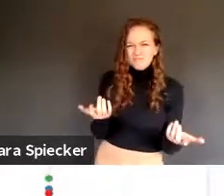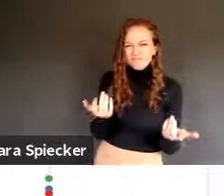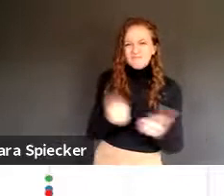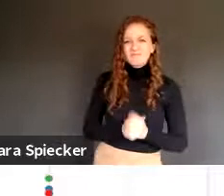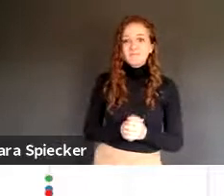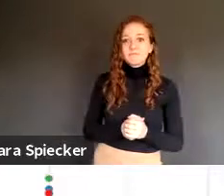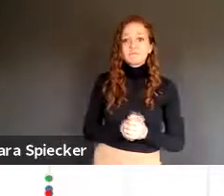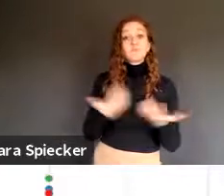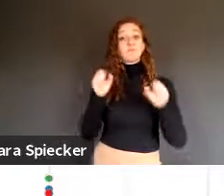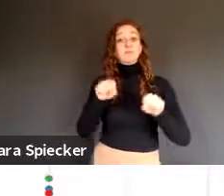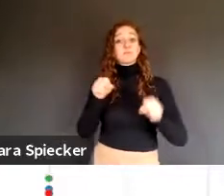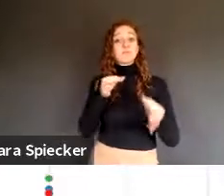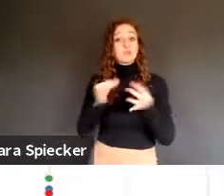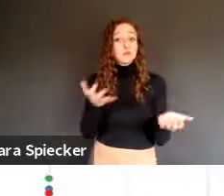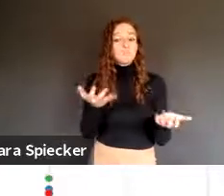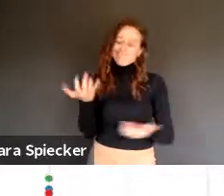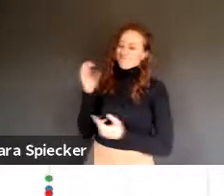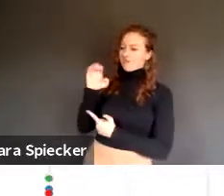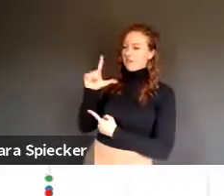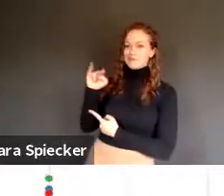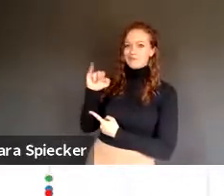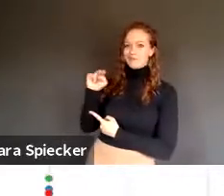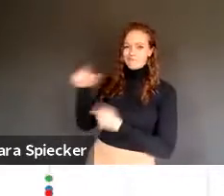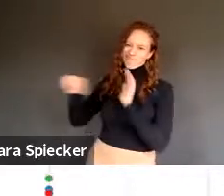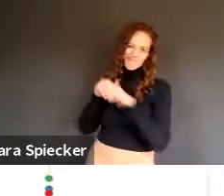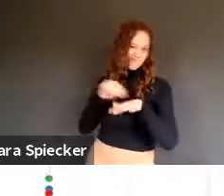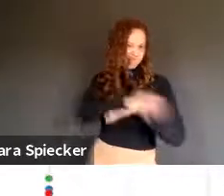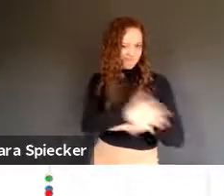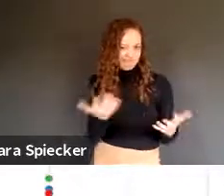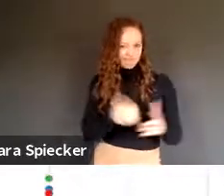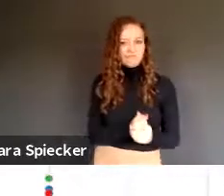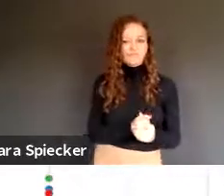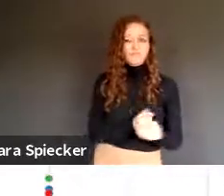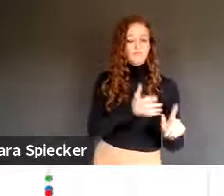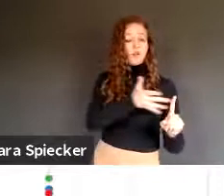So why did all the kelp species have such negative responses in 2016?